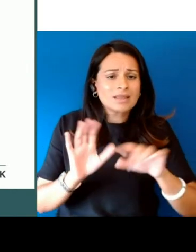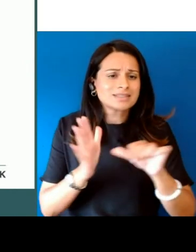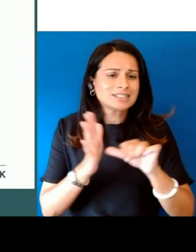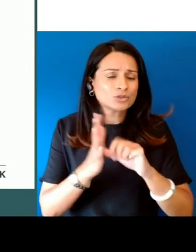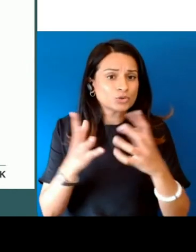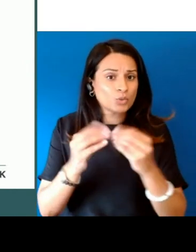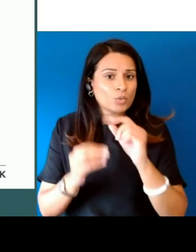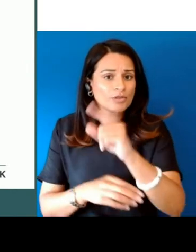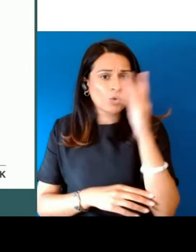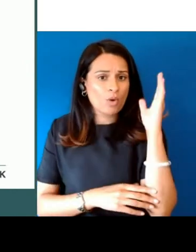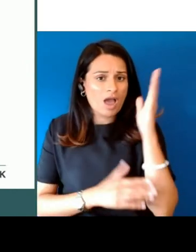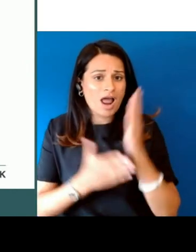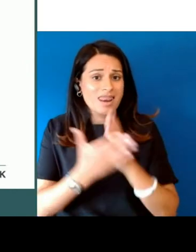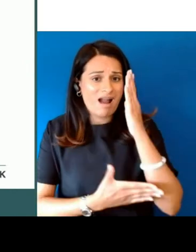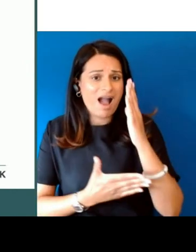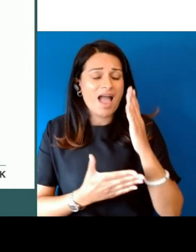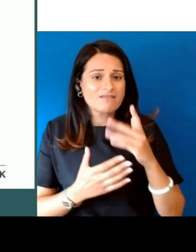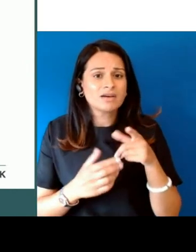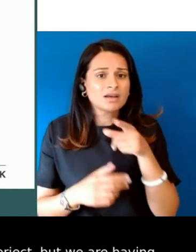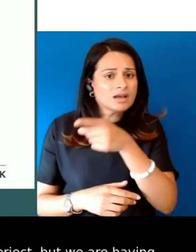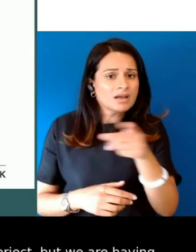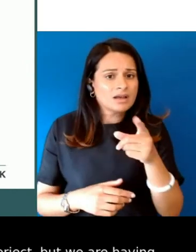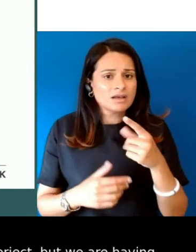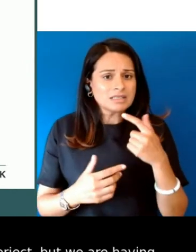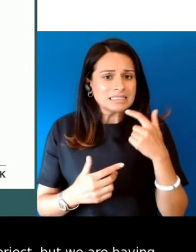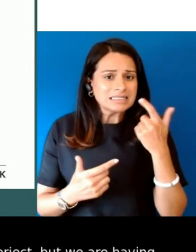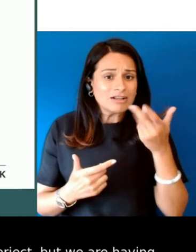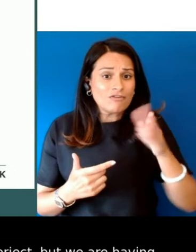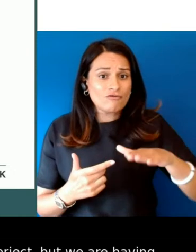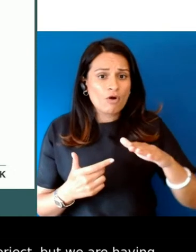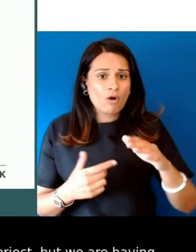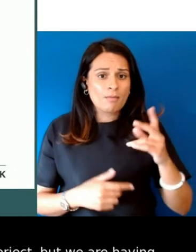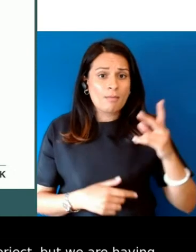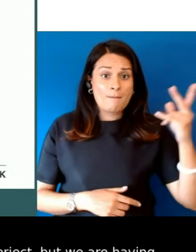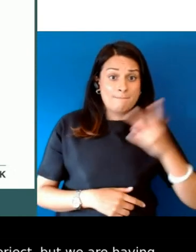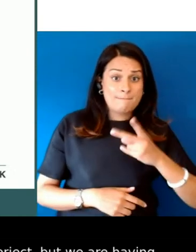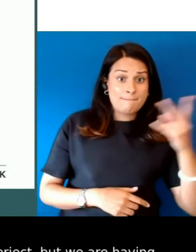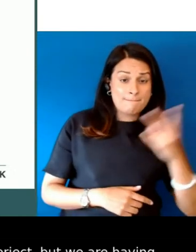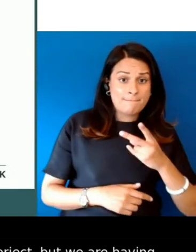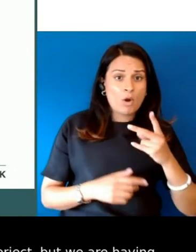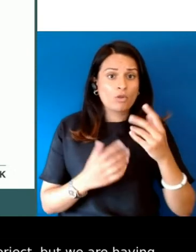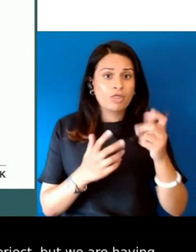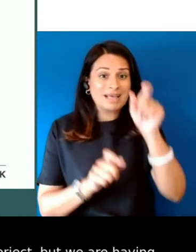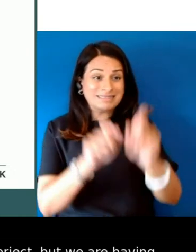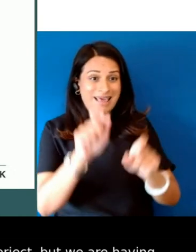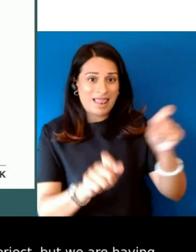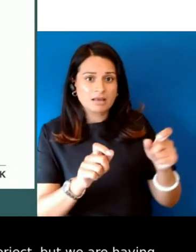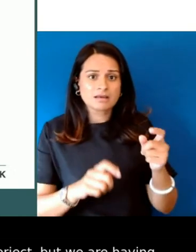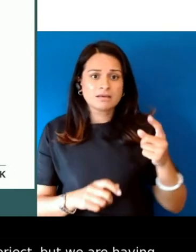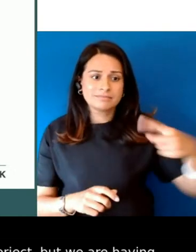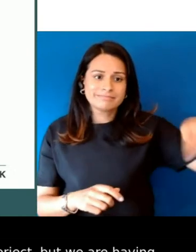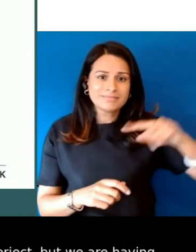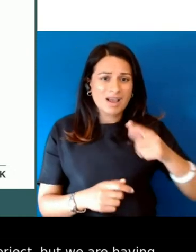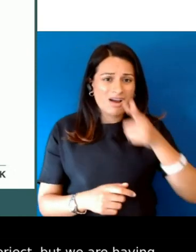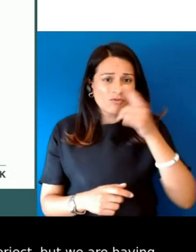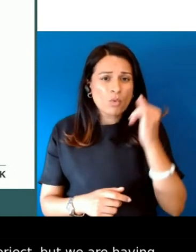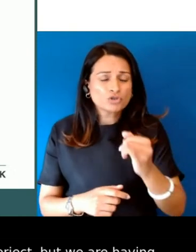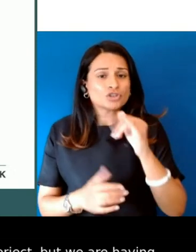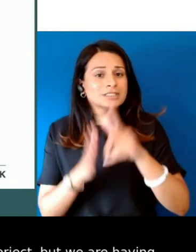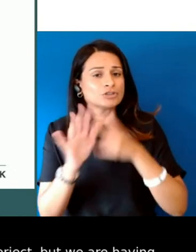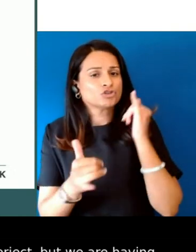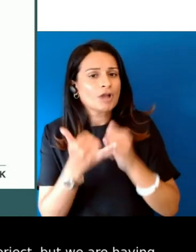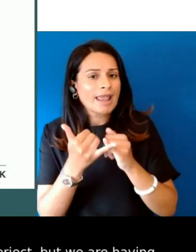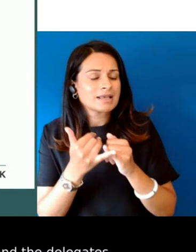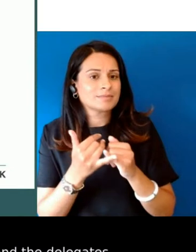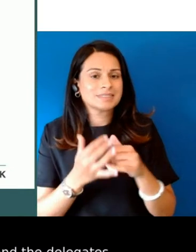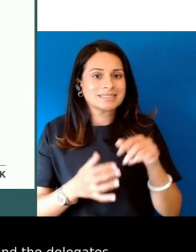live presentation um from both our end and the delegates unfortunately um we may